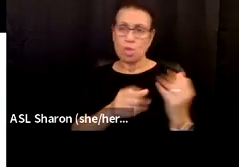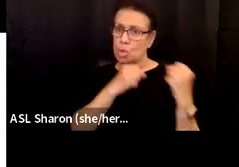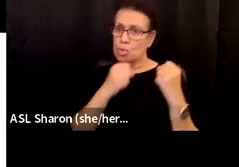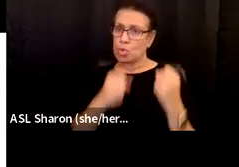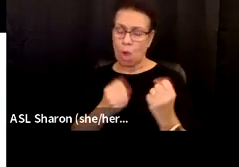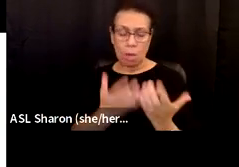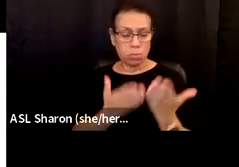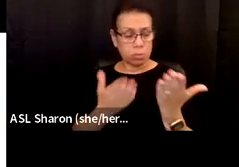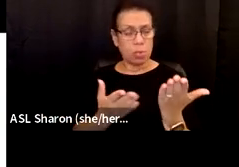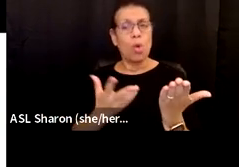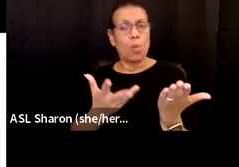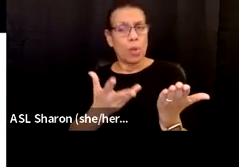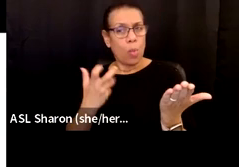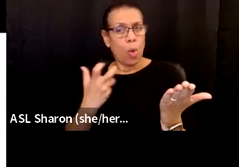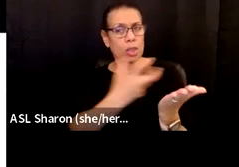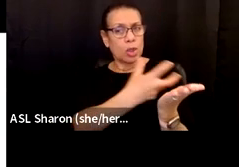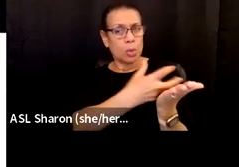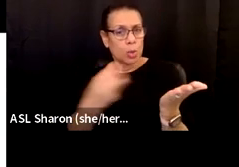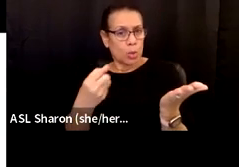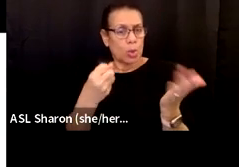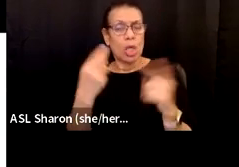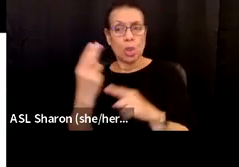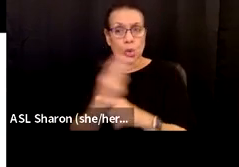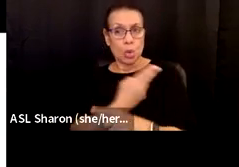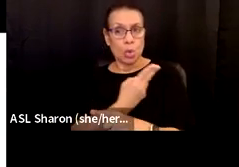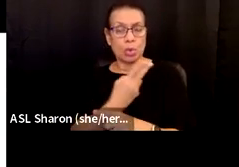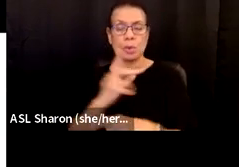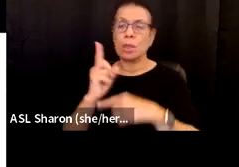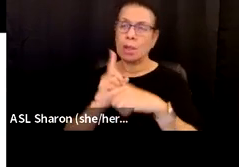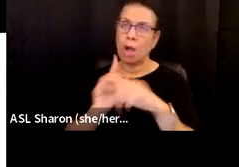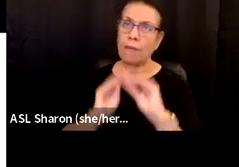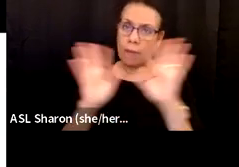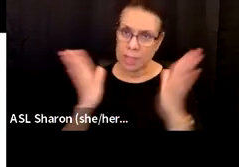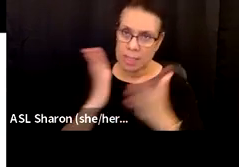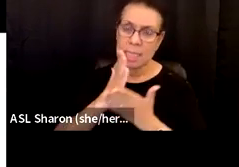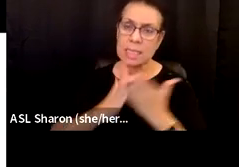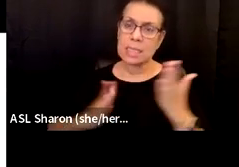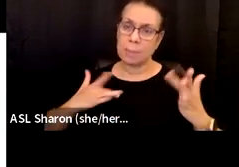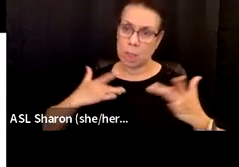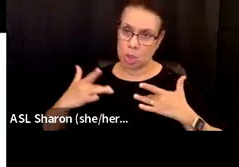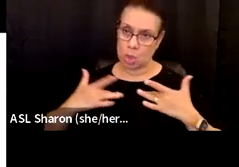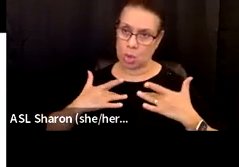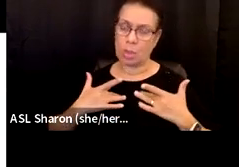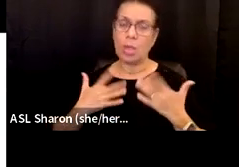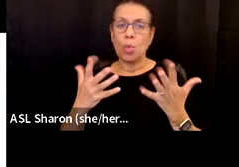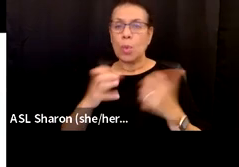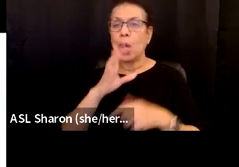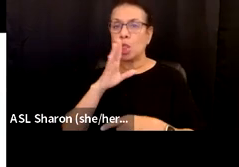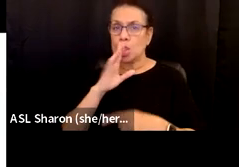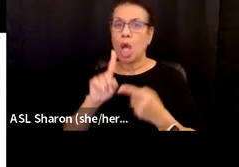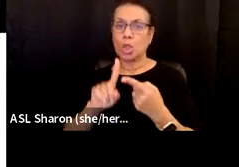that we want to sort of draw from in leverage there are obviously some concerns in that prospectus we want to make sure that with that community we address those